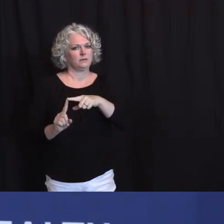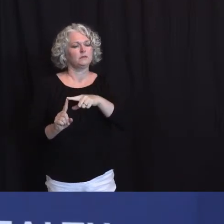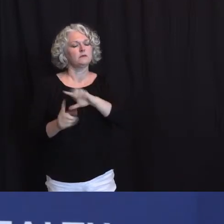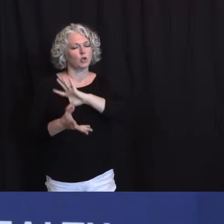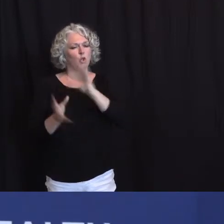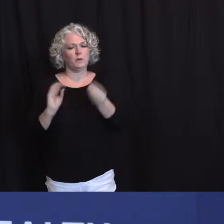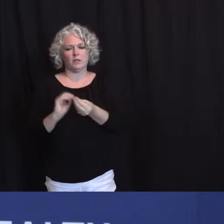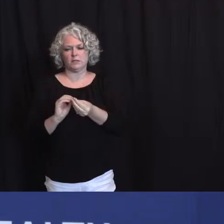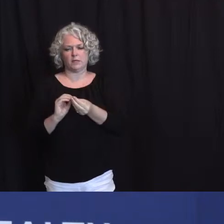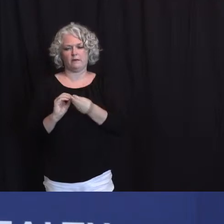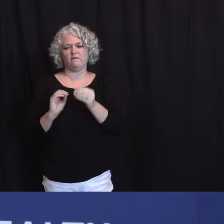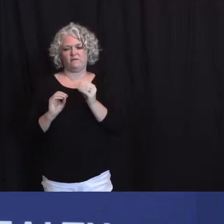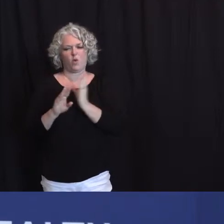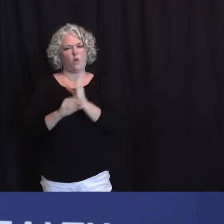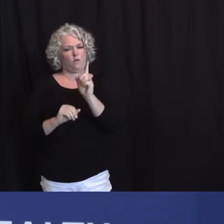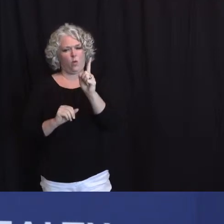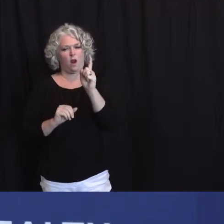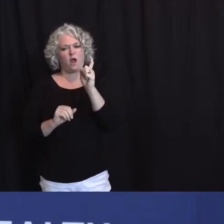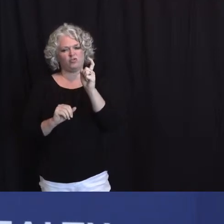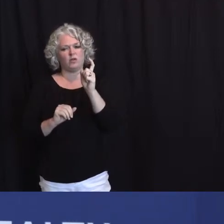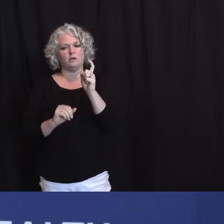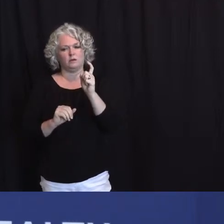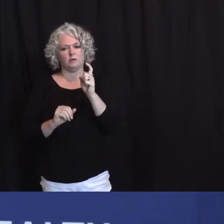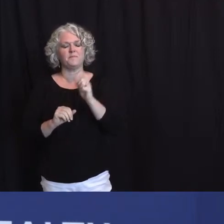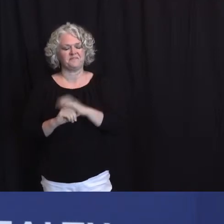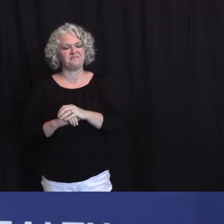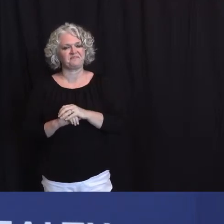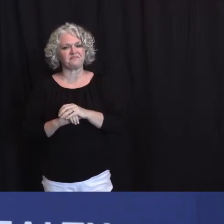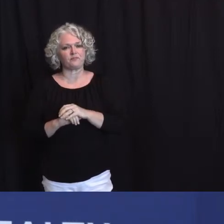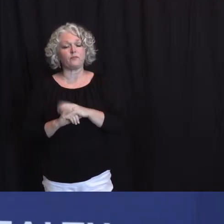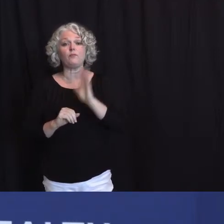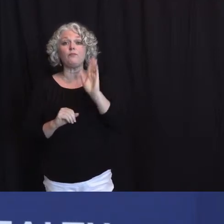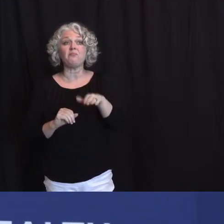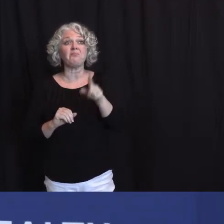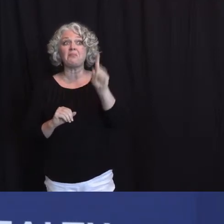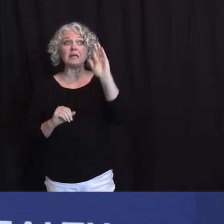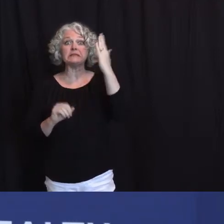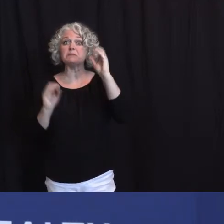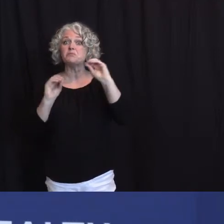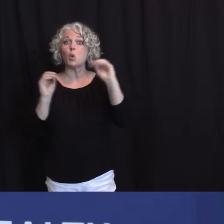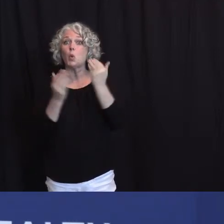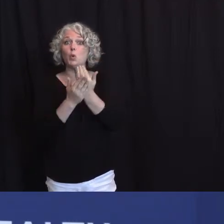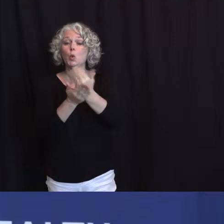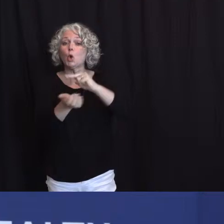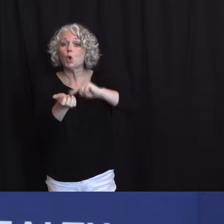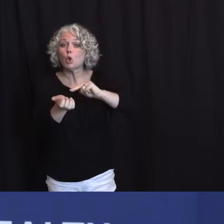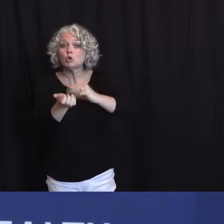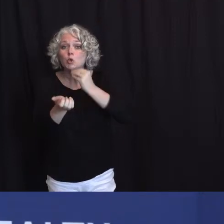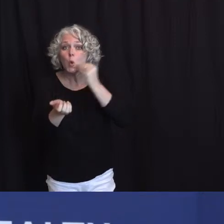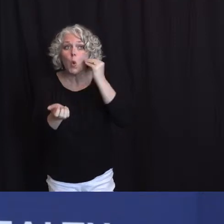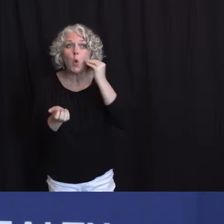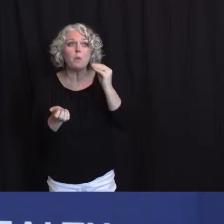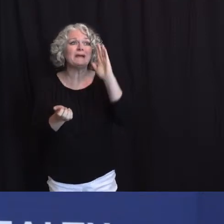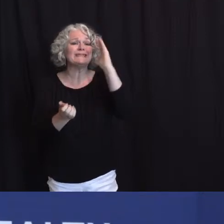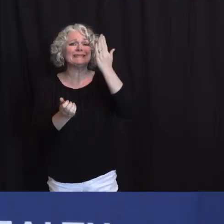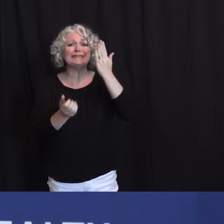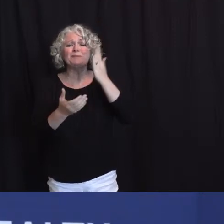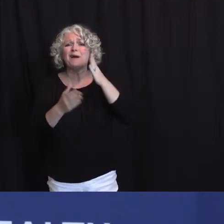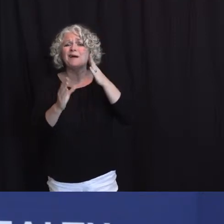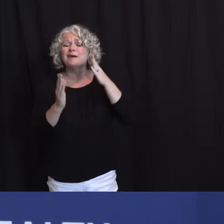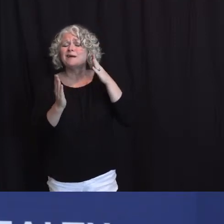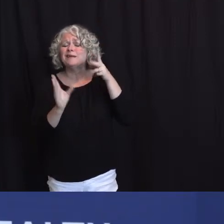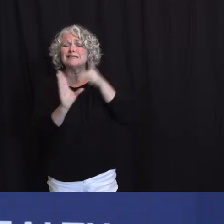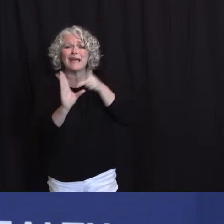cumulative cases. The vet homes, there's no new cases among residents, and at our psych hospitals, no new cases among the